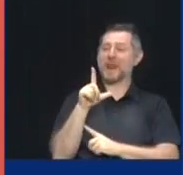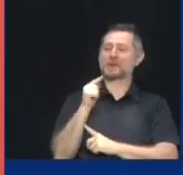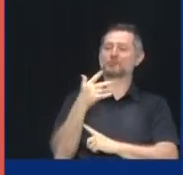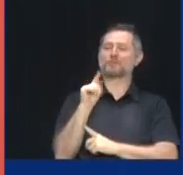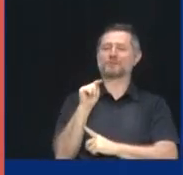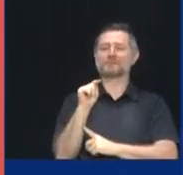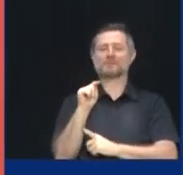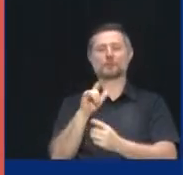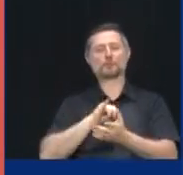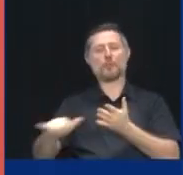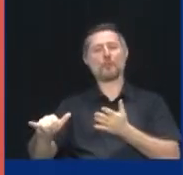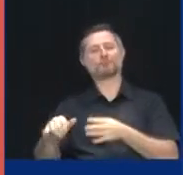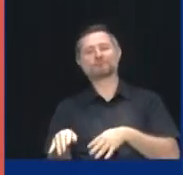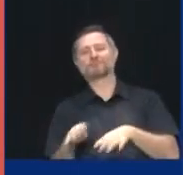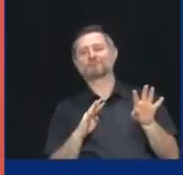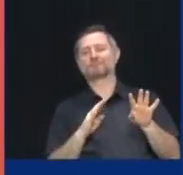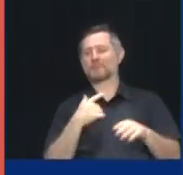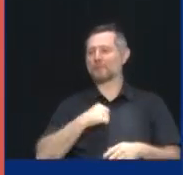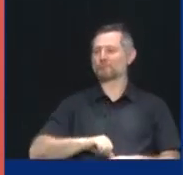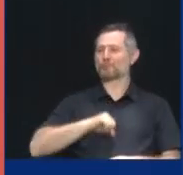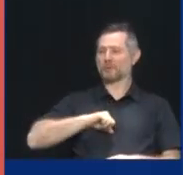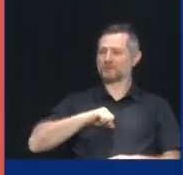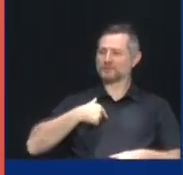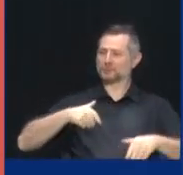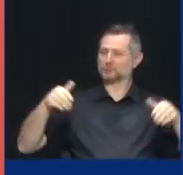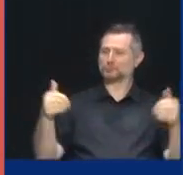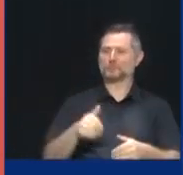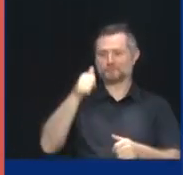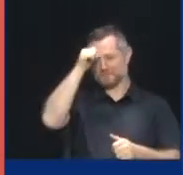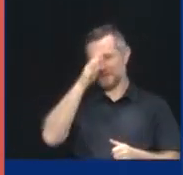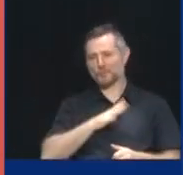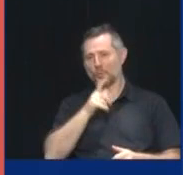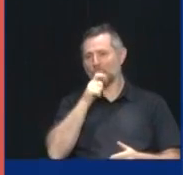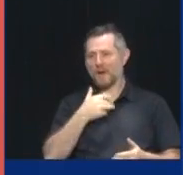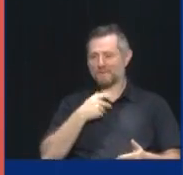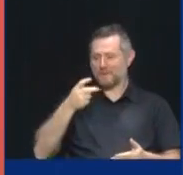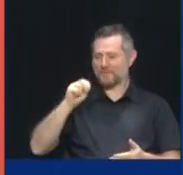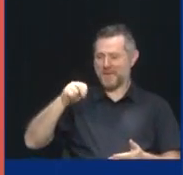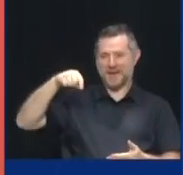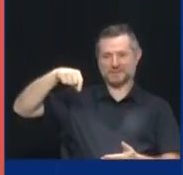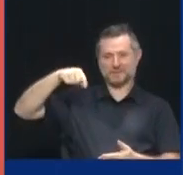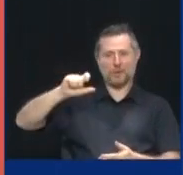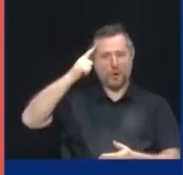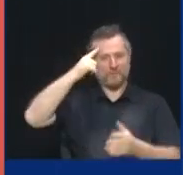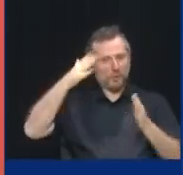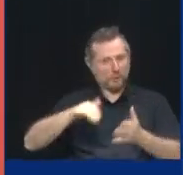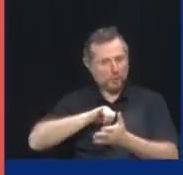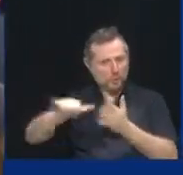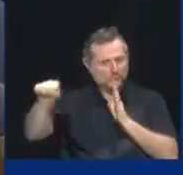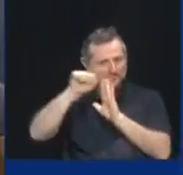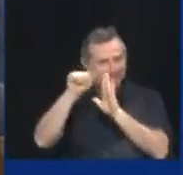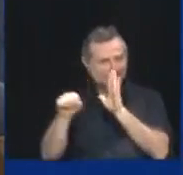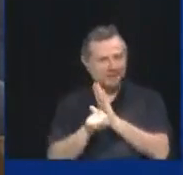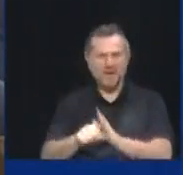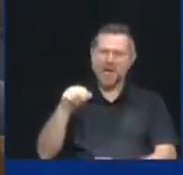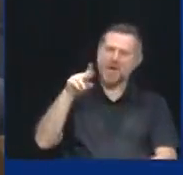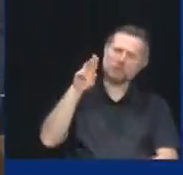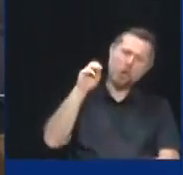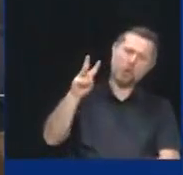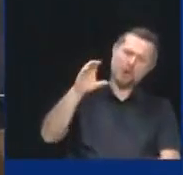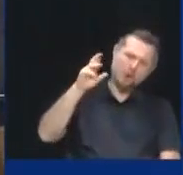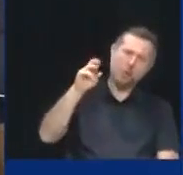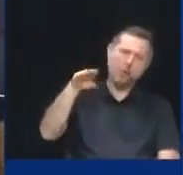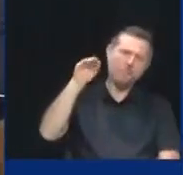introduce the man who's got the pen, who's going to make it happen. The governor of the state of New York, Andrew Cuomo.